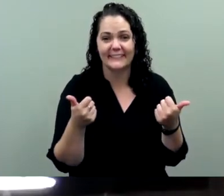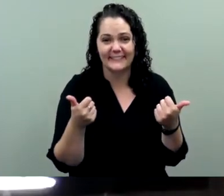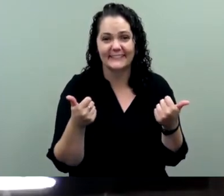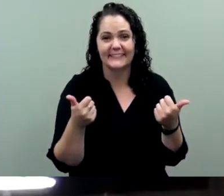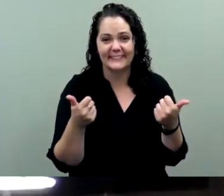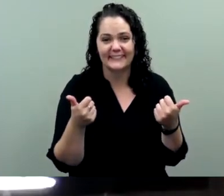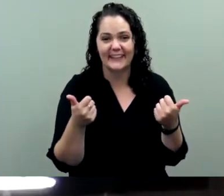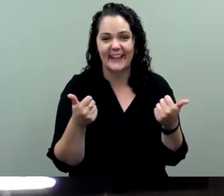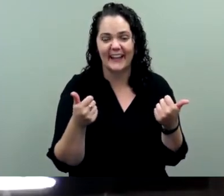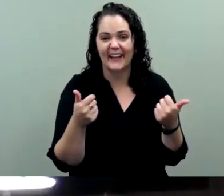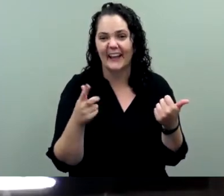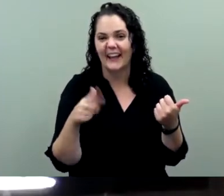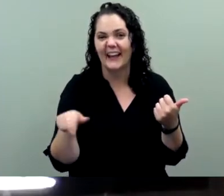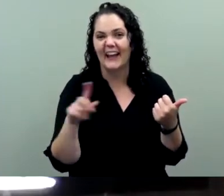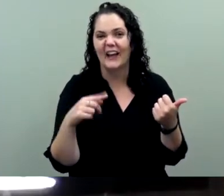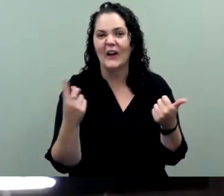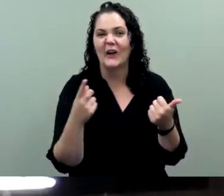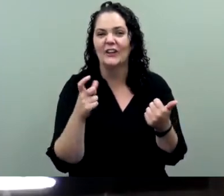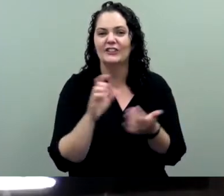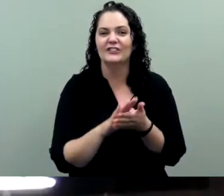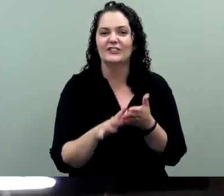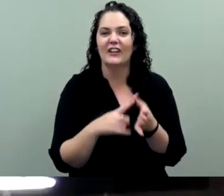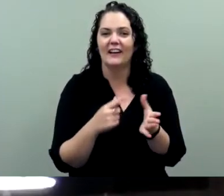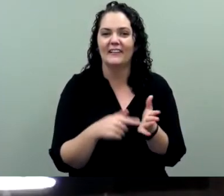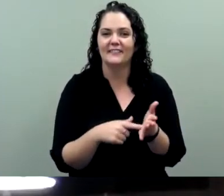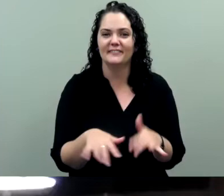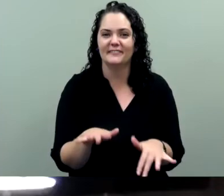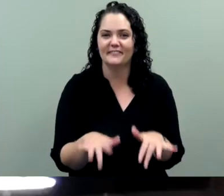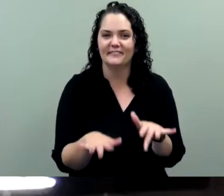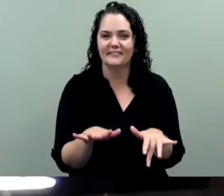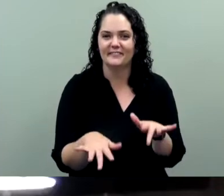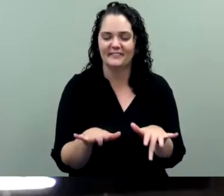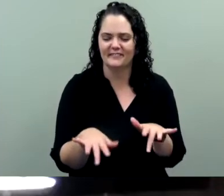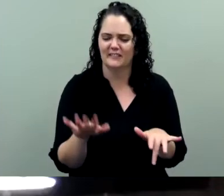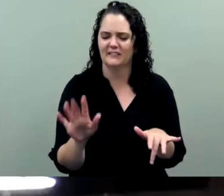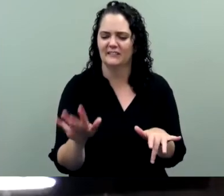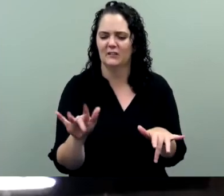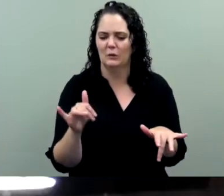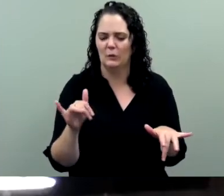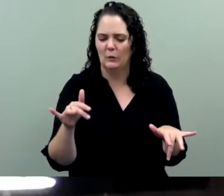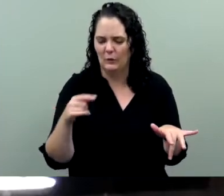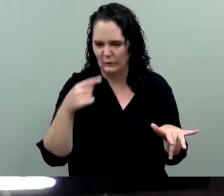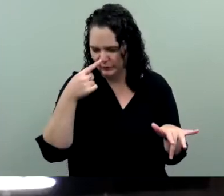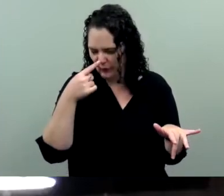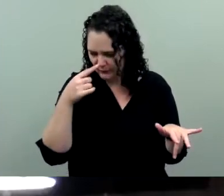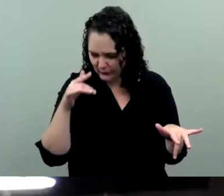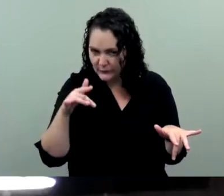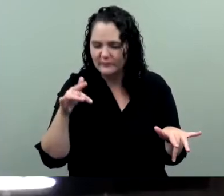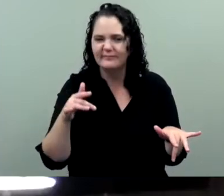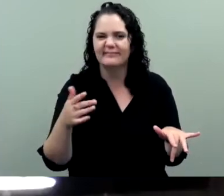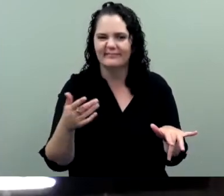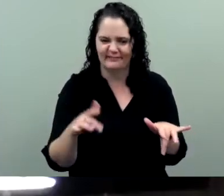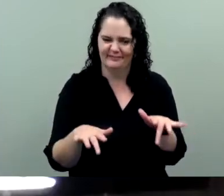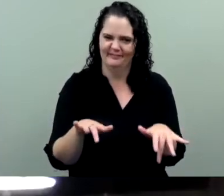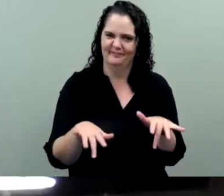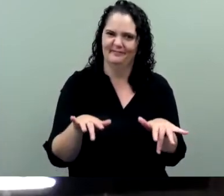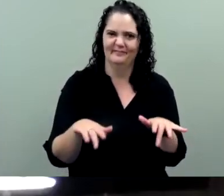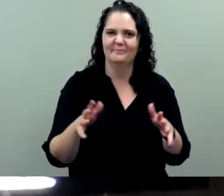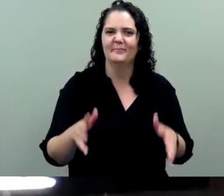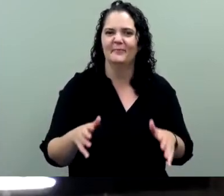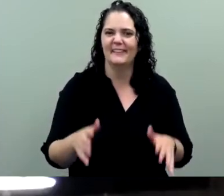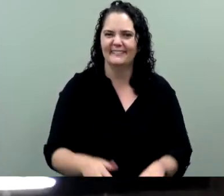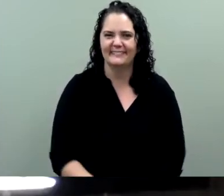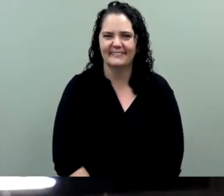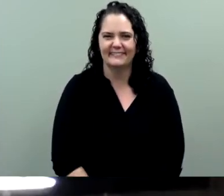chat typing with their thumbs and with their wrists and hopefully with your noses. That's great. Okay, there we go. It